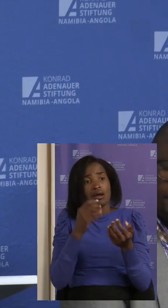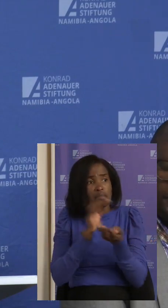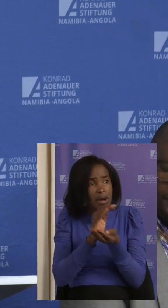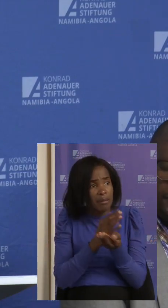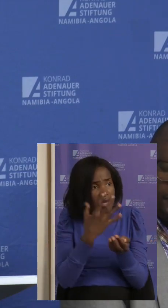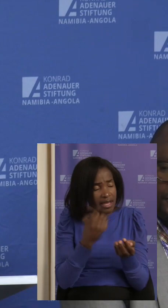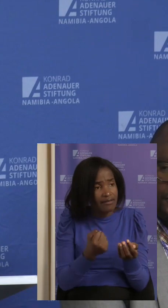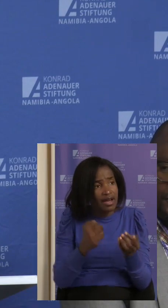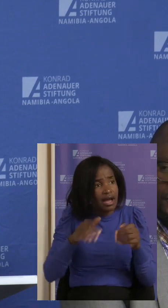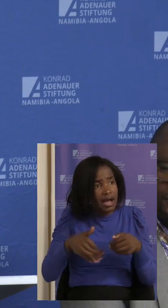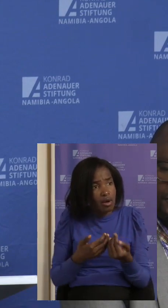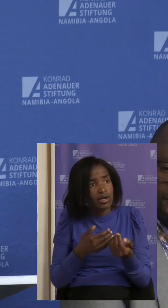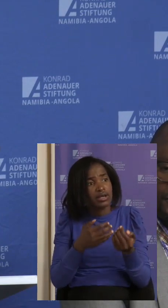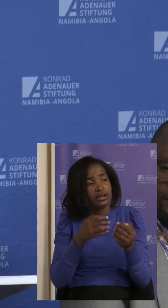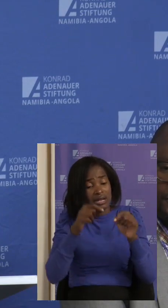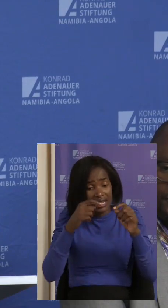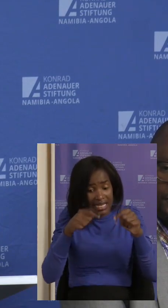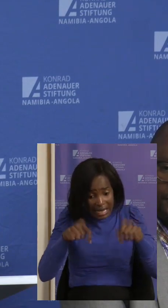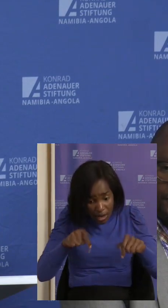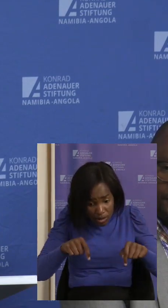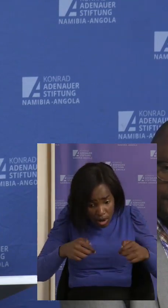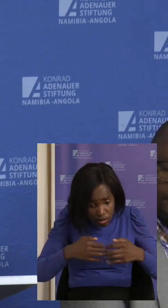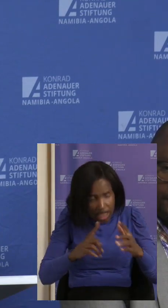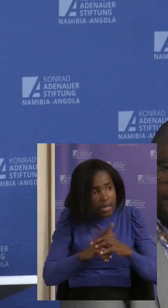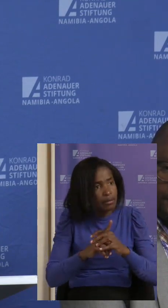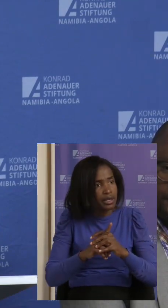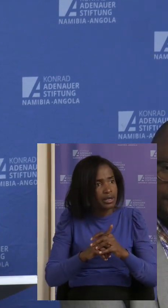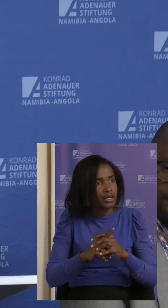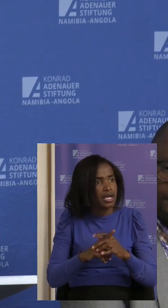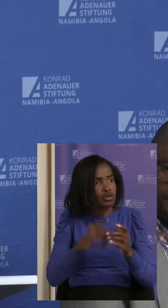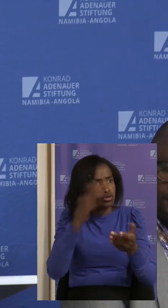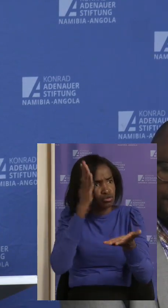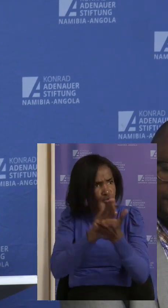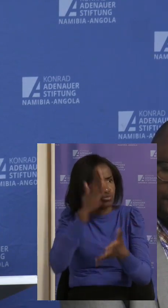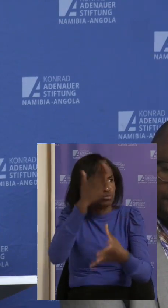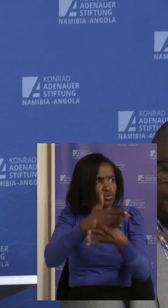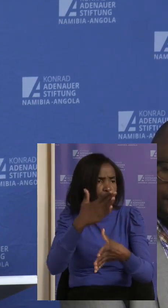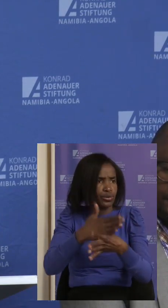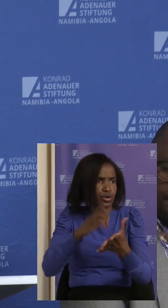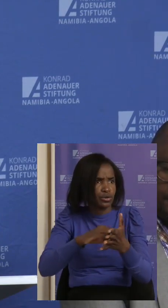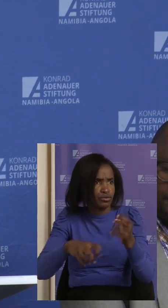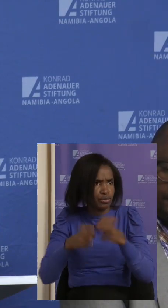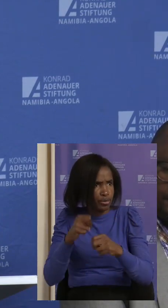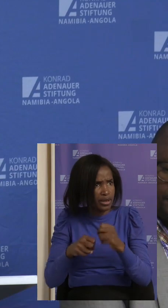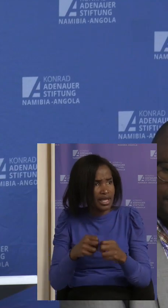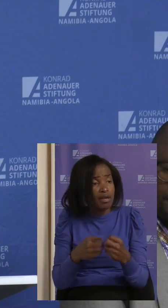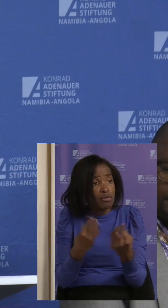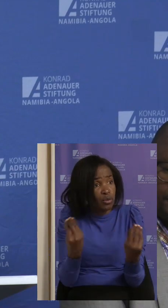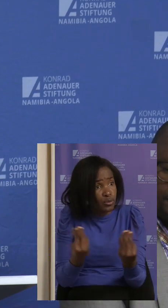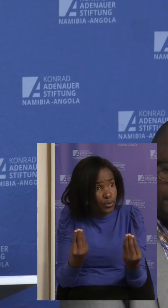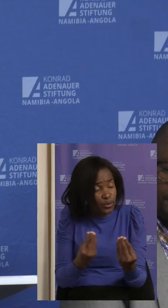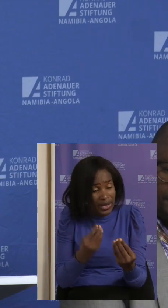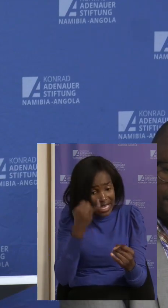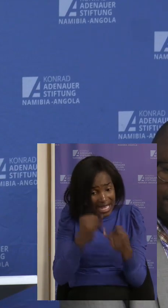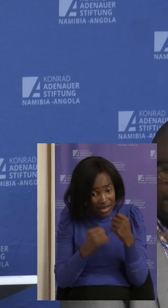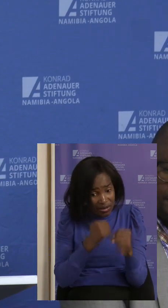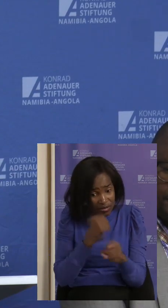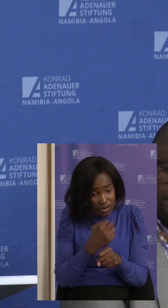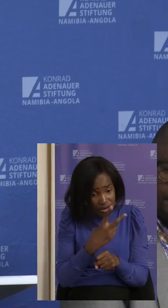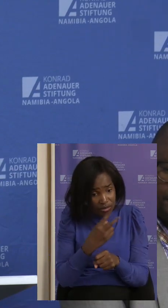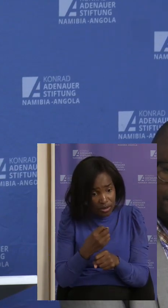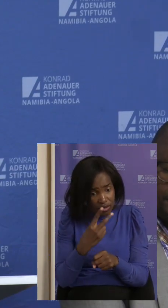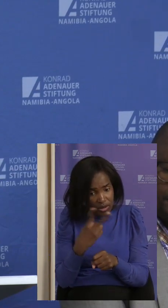we make them short-term to happen now, and also effective, so that our learners at the end of this academic year